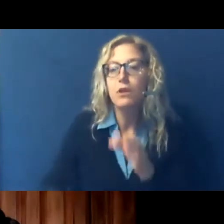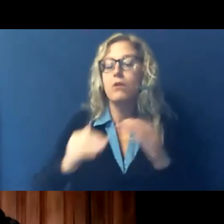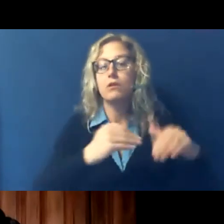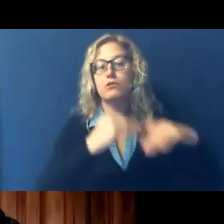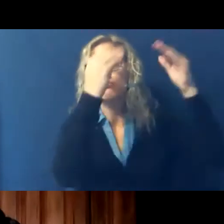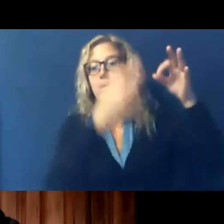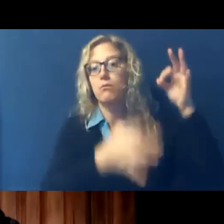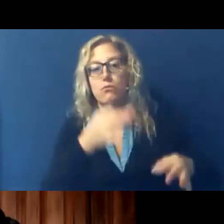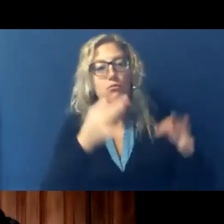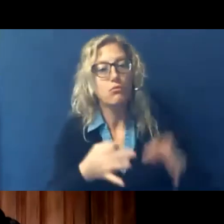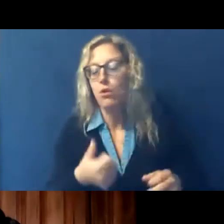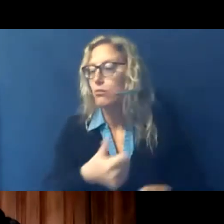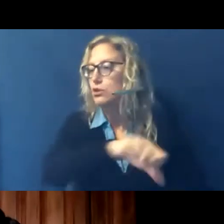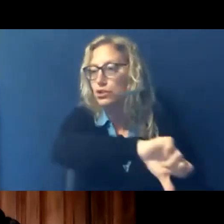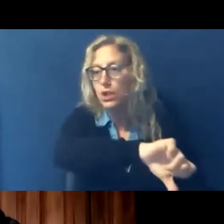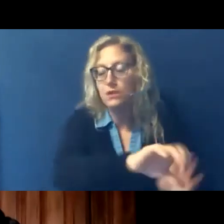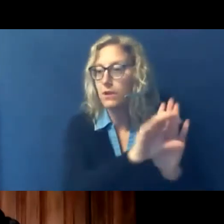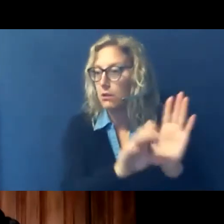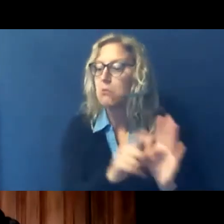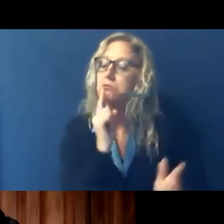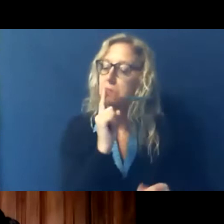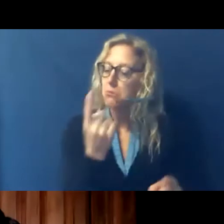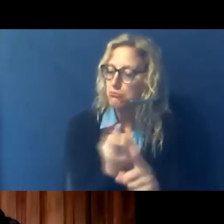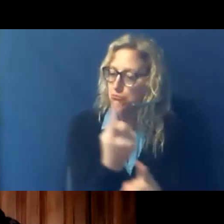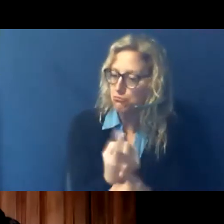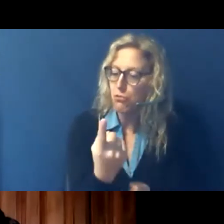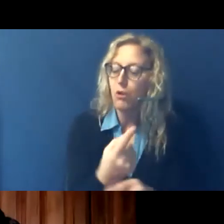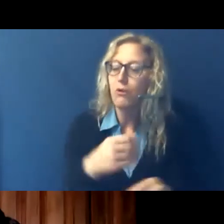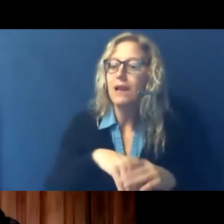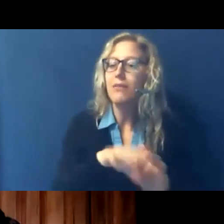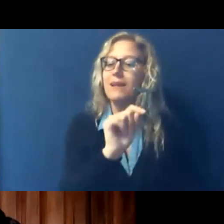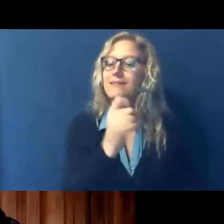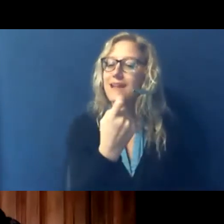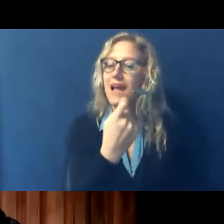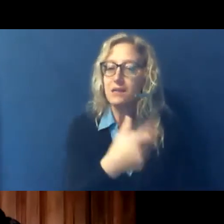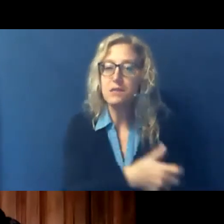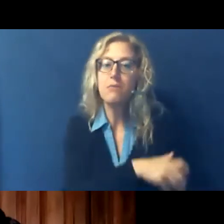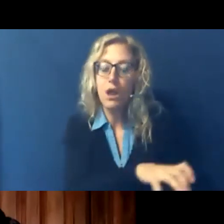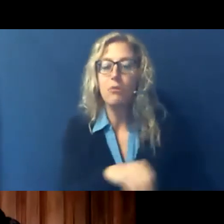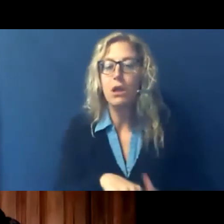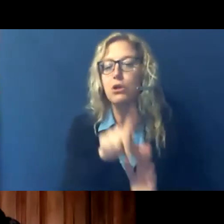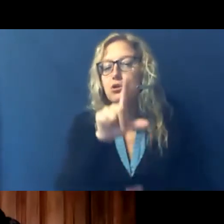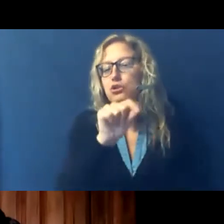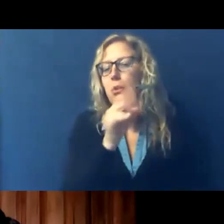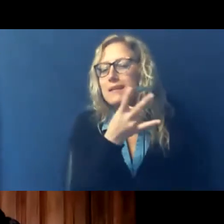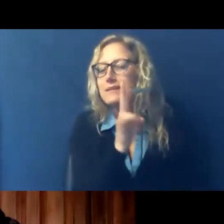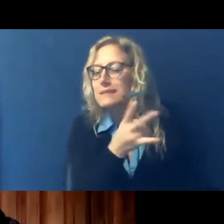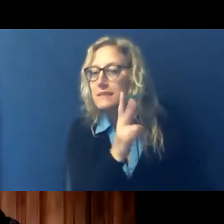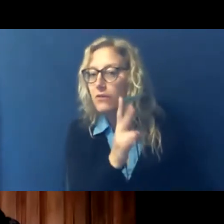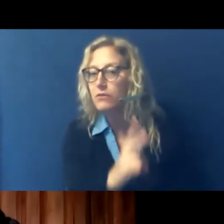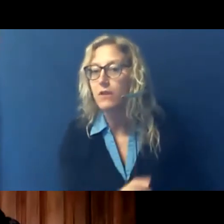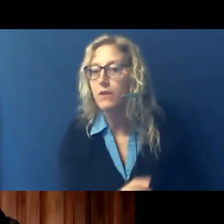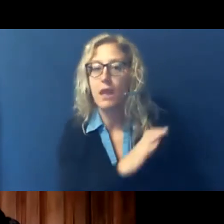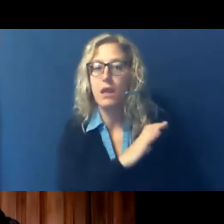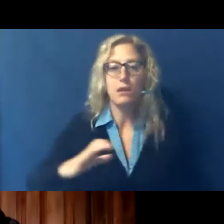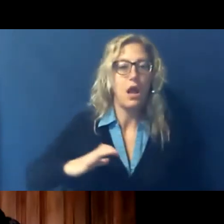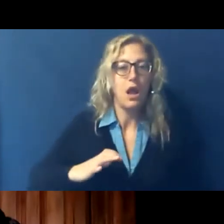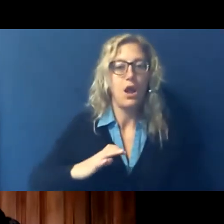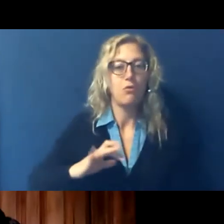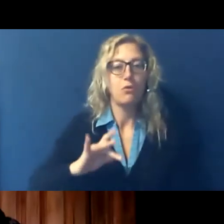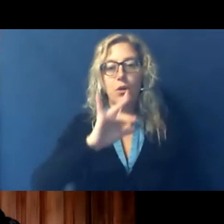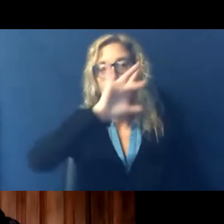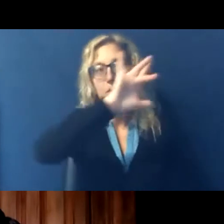the constitutional challenge to it, saying it was appropriate within the taxing powers. In 2017, Congress zeroed out